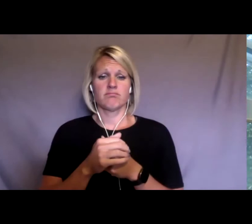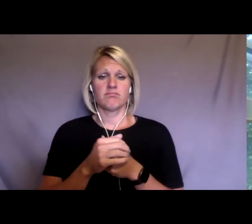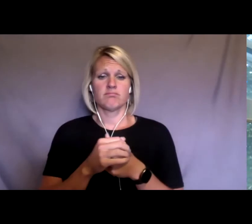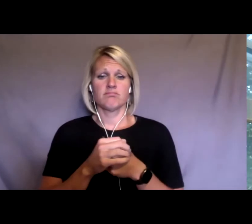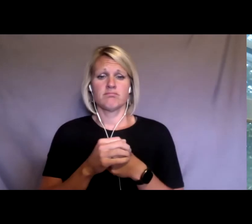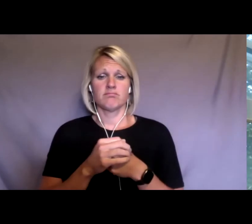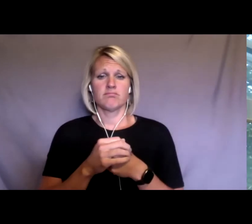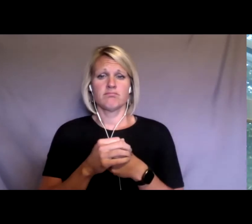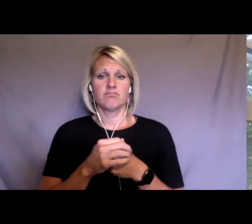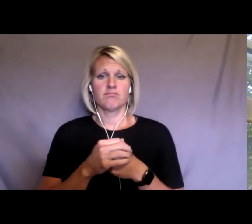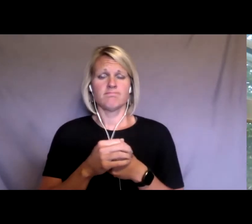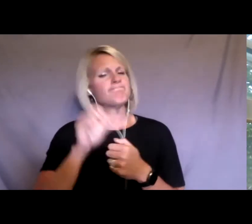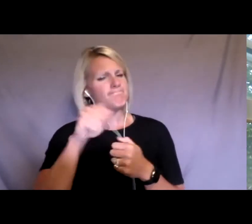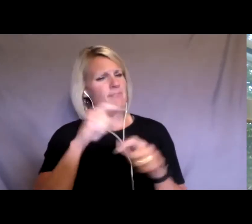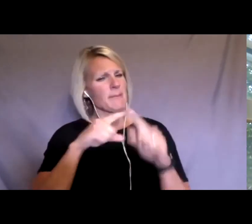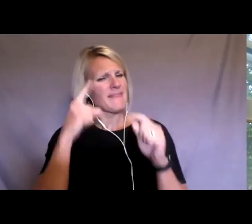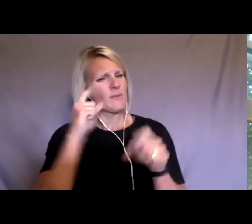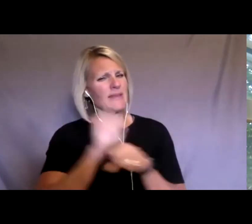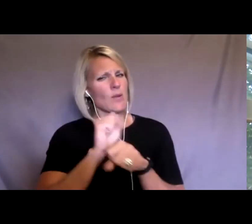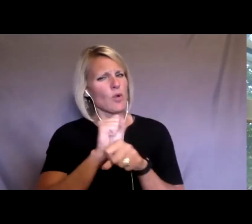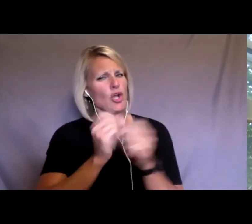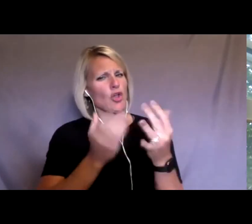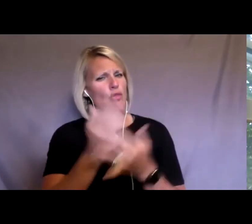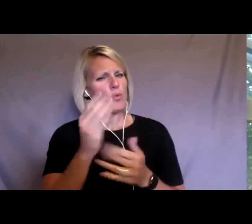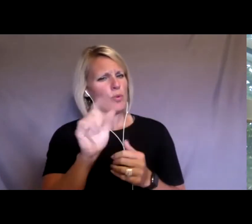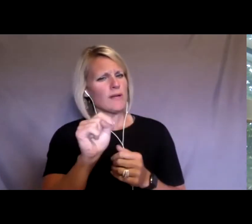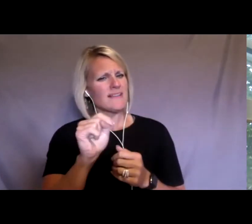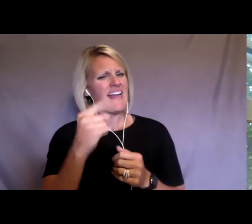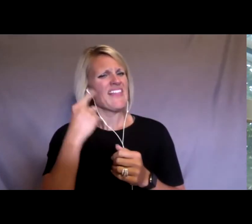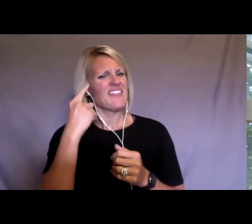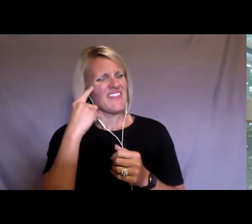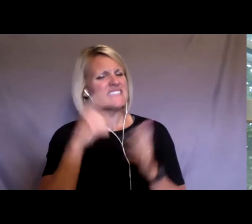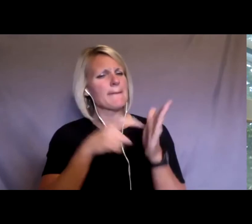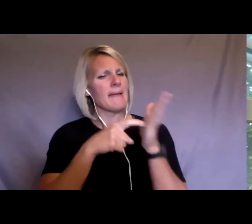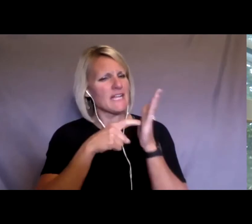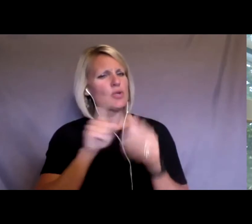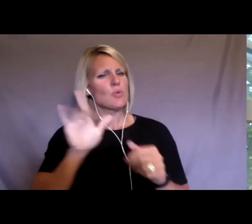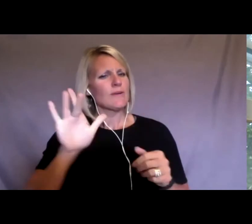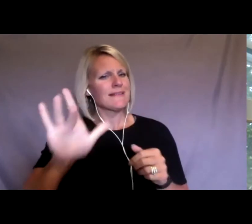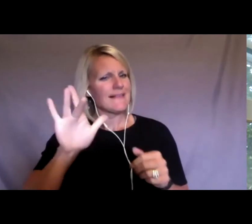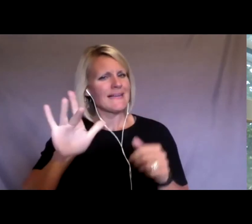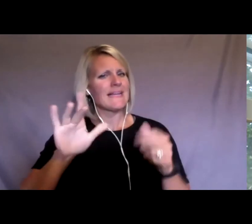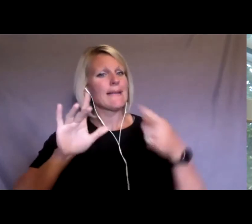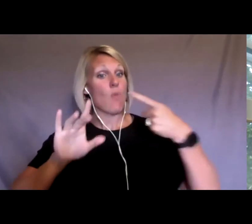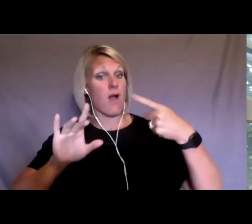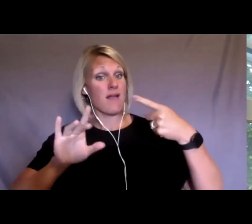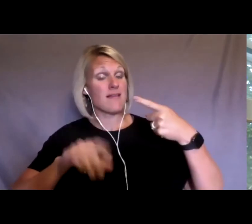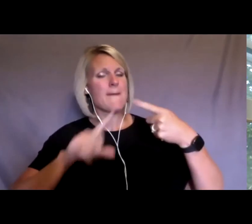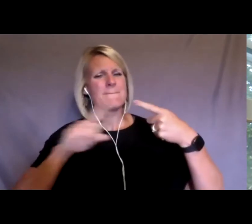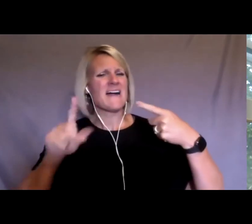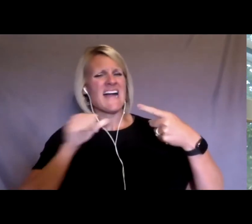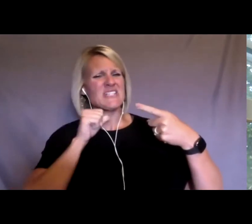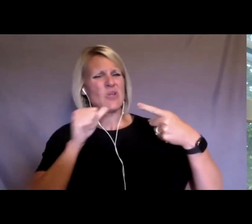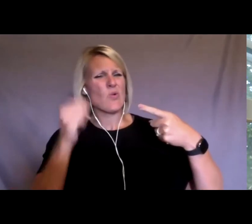Yeah, but I think we could work through it. The thing is, I think it's mandatory that you select question 1, but I don't know